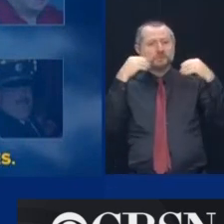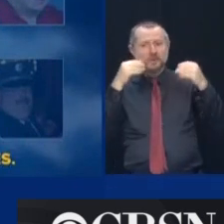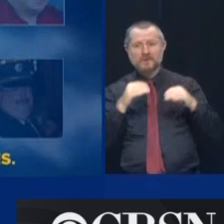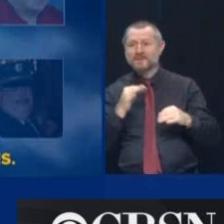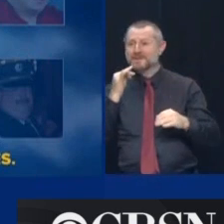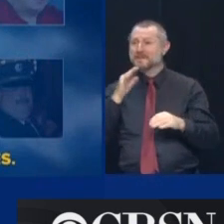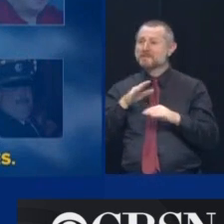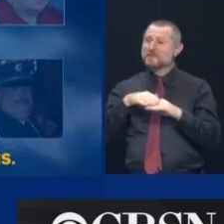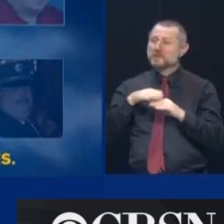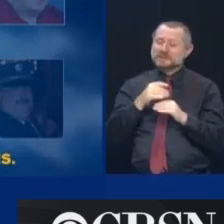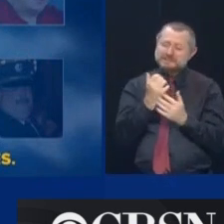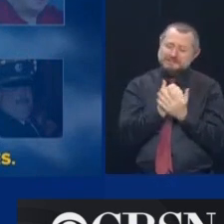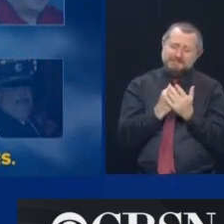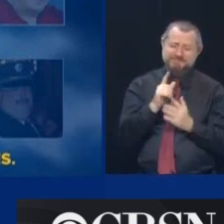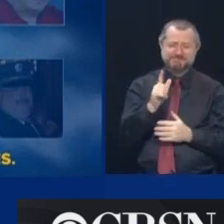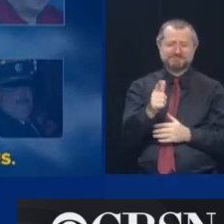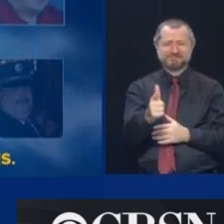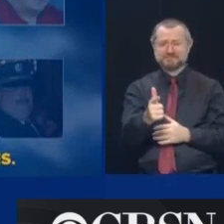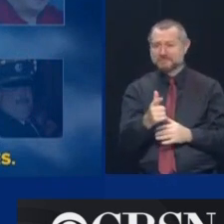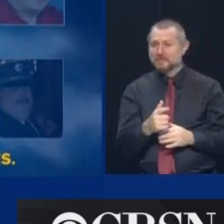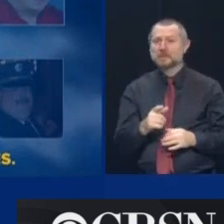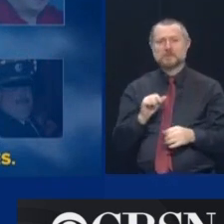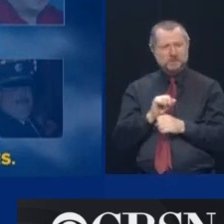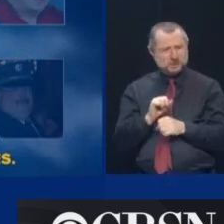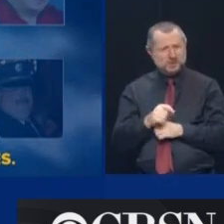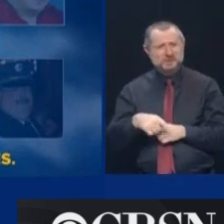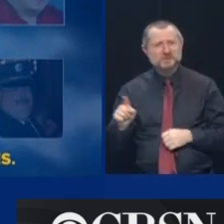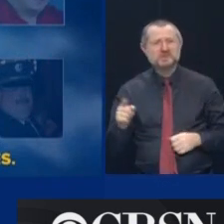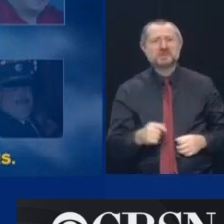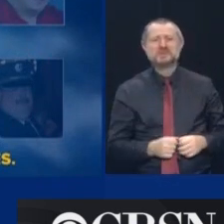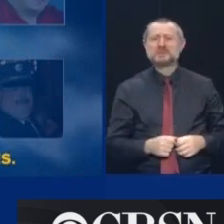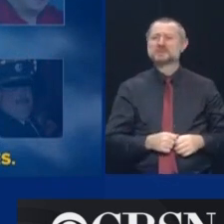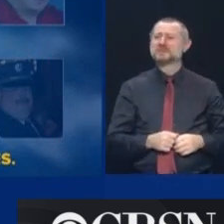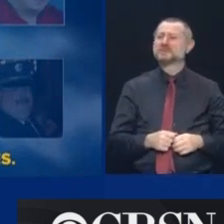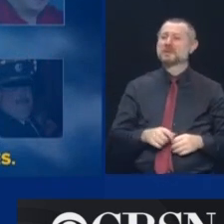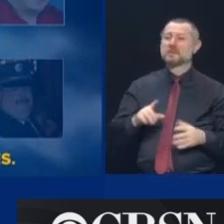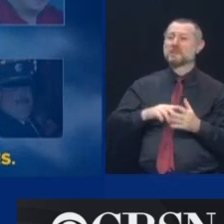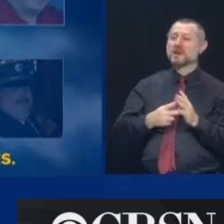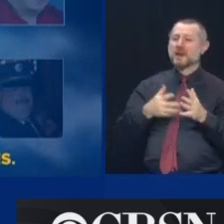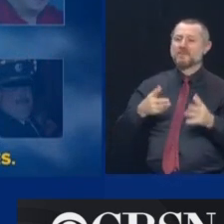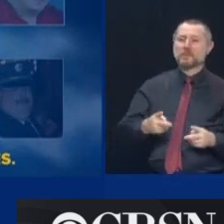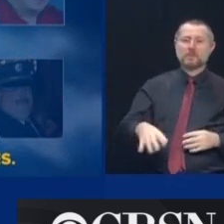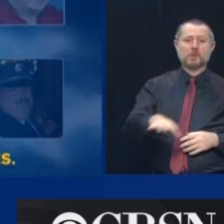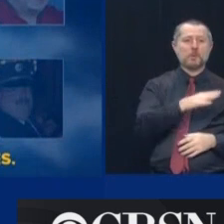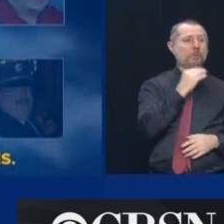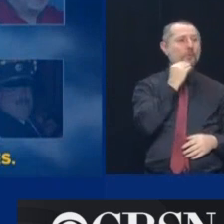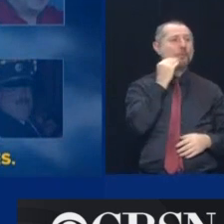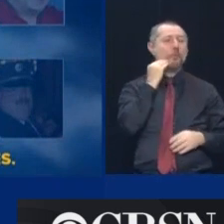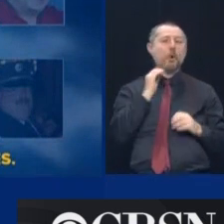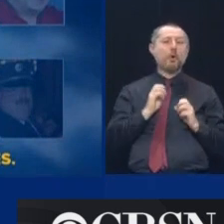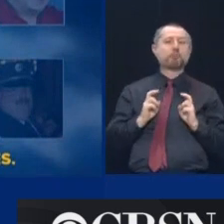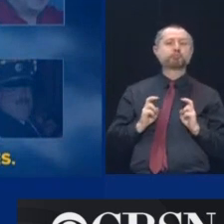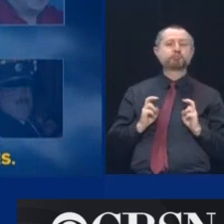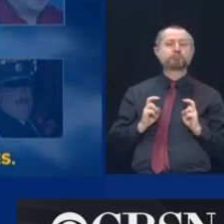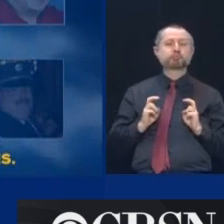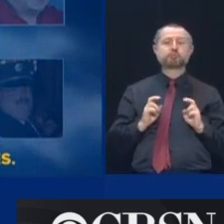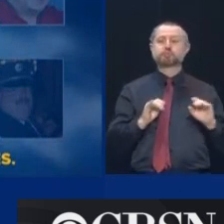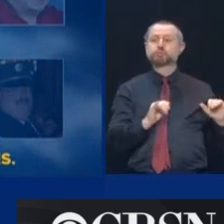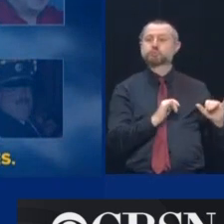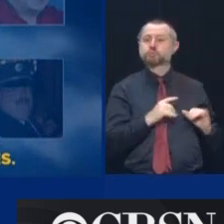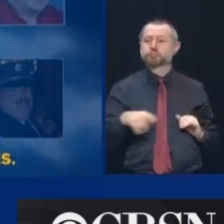earner, we need you to go to work so everybody else can stay home. And they went.